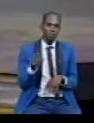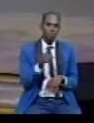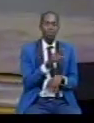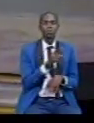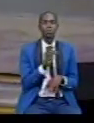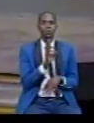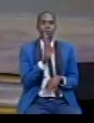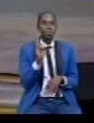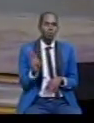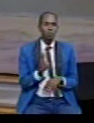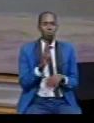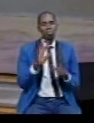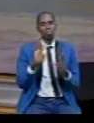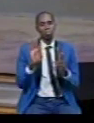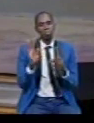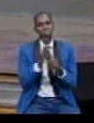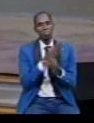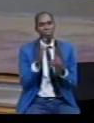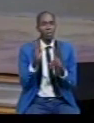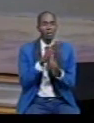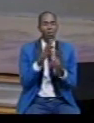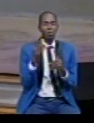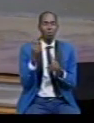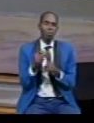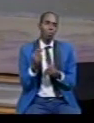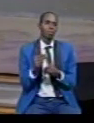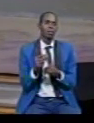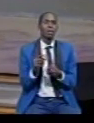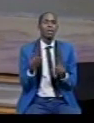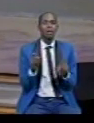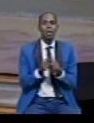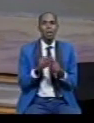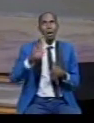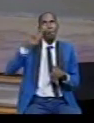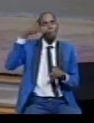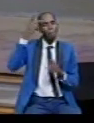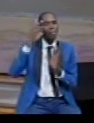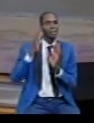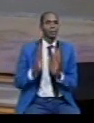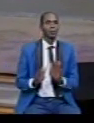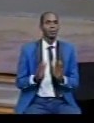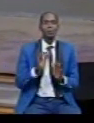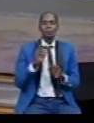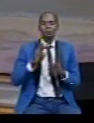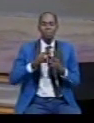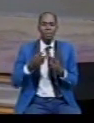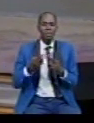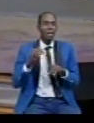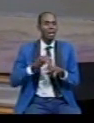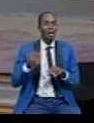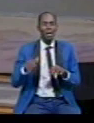flattering words like politicians, neither at any time